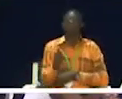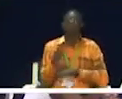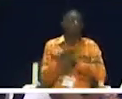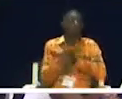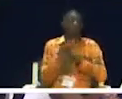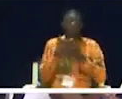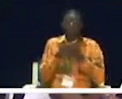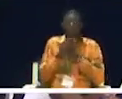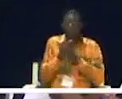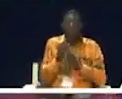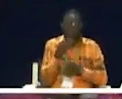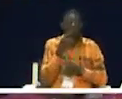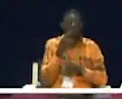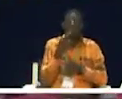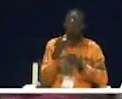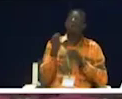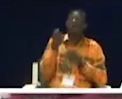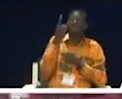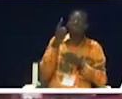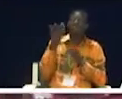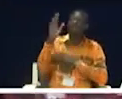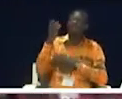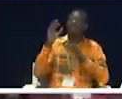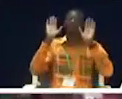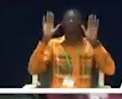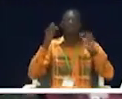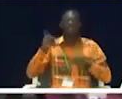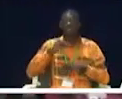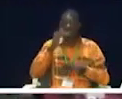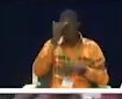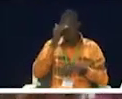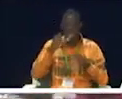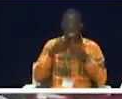Those who understand the God of wonders, they know how to wait.